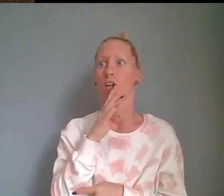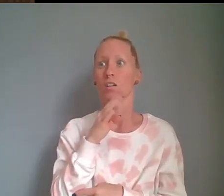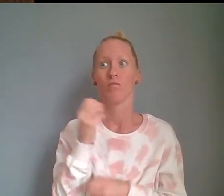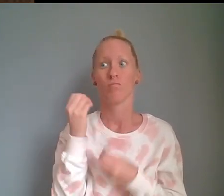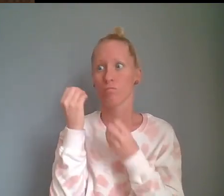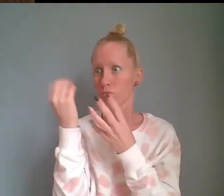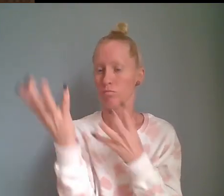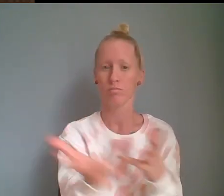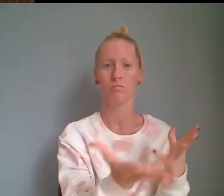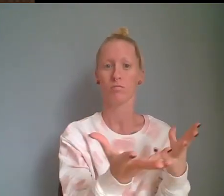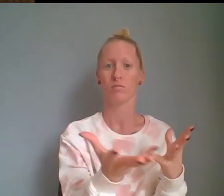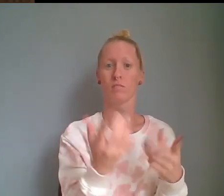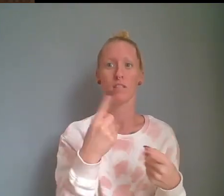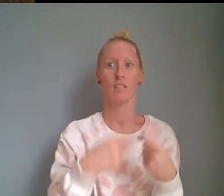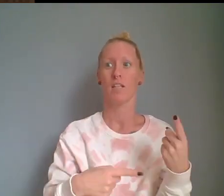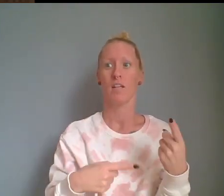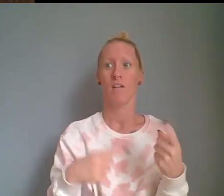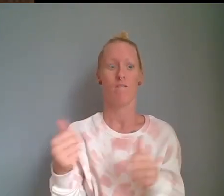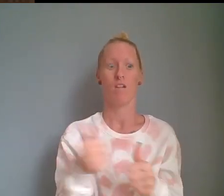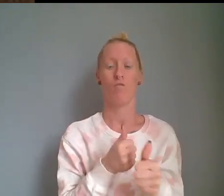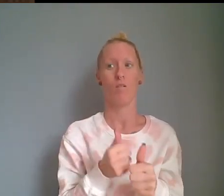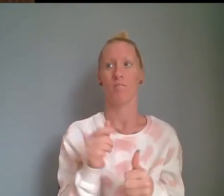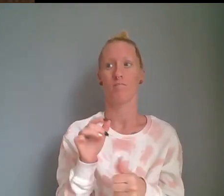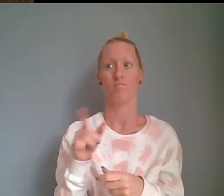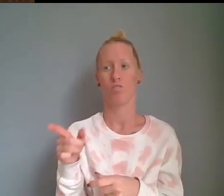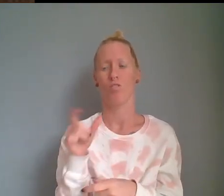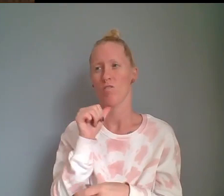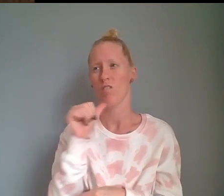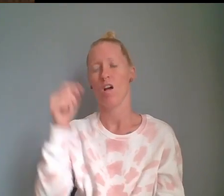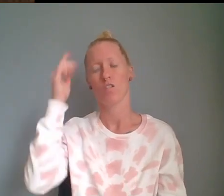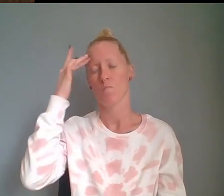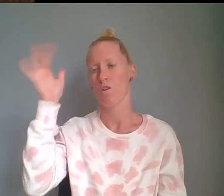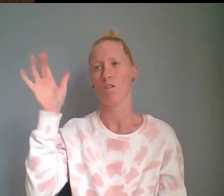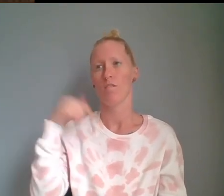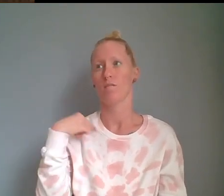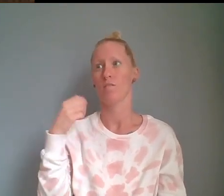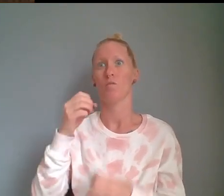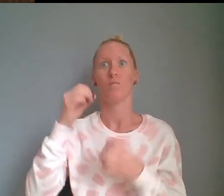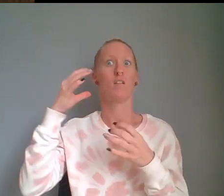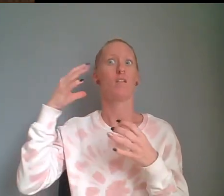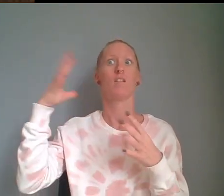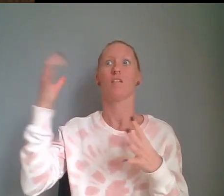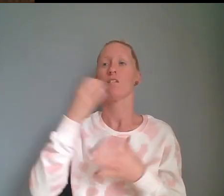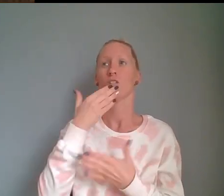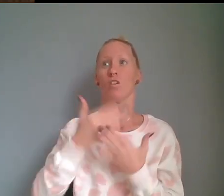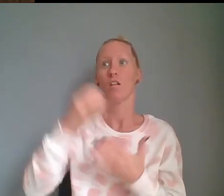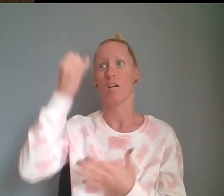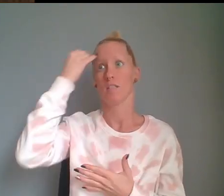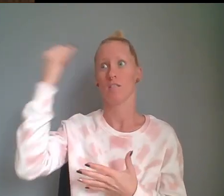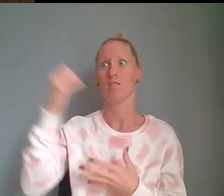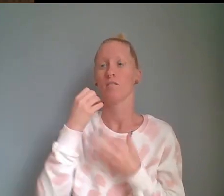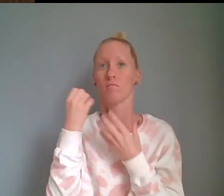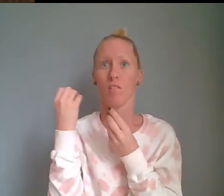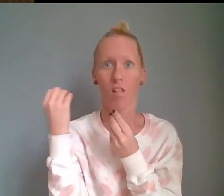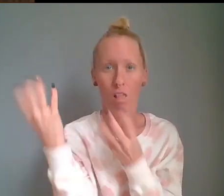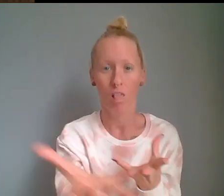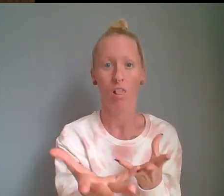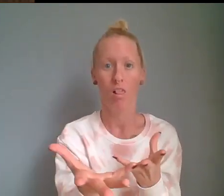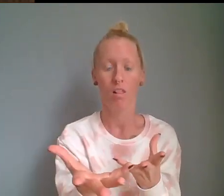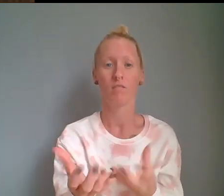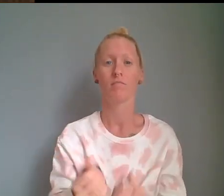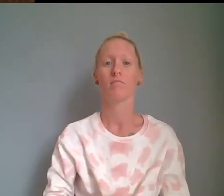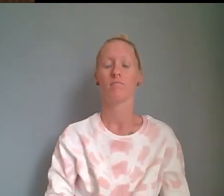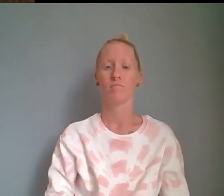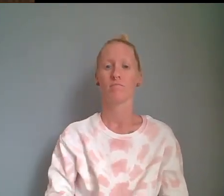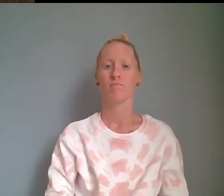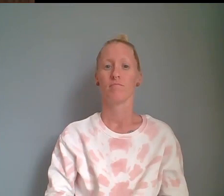them out. And if you can't follow them, well, that's because you're not smart enough to follow them. But they've just got too many good ideas, and they got to get them out. Okay?